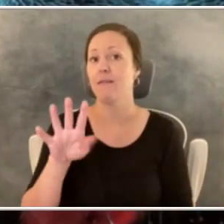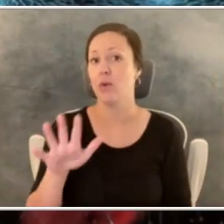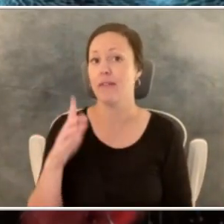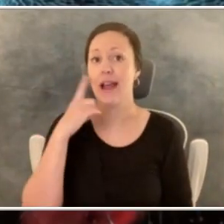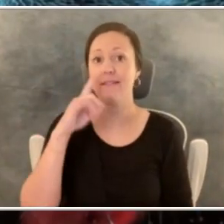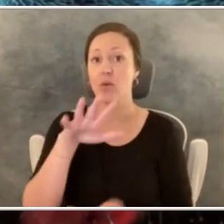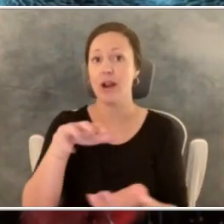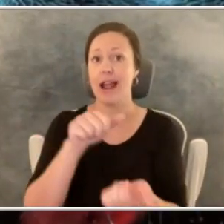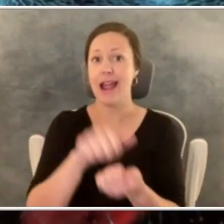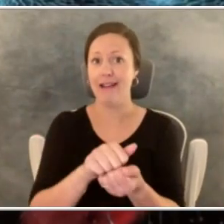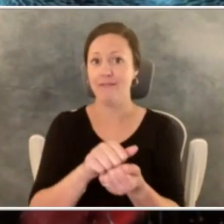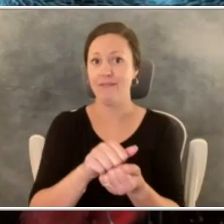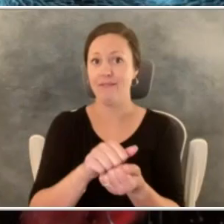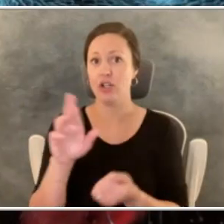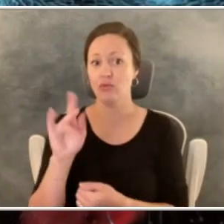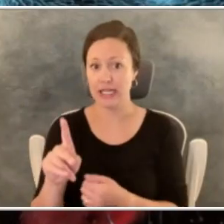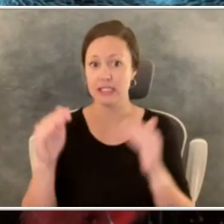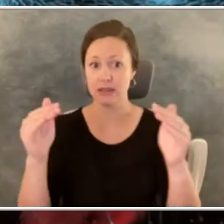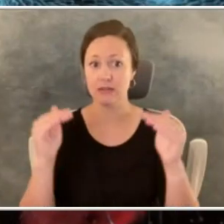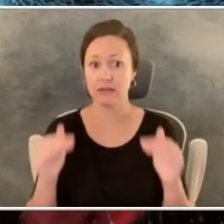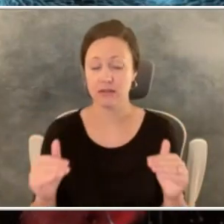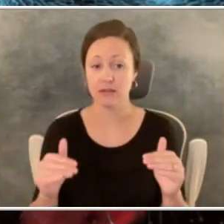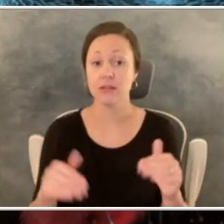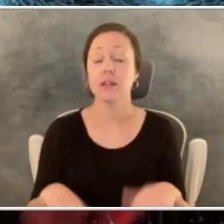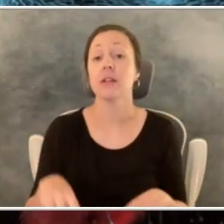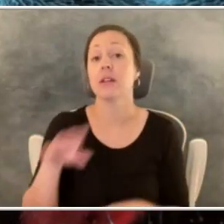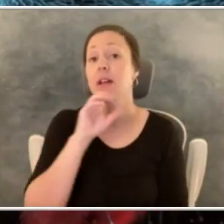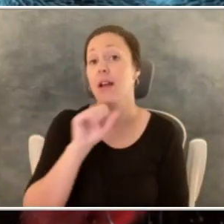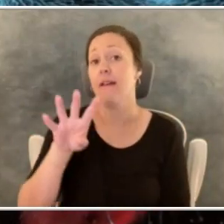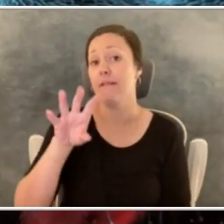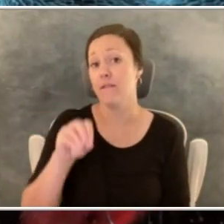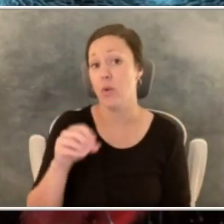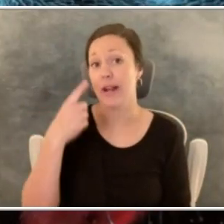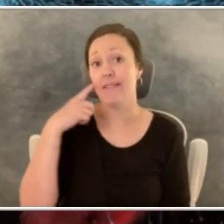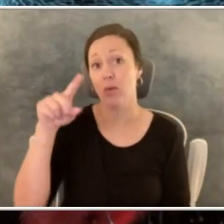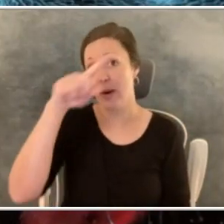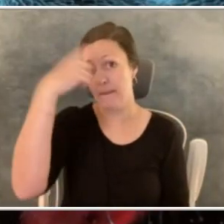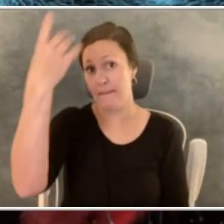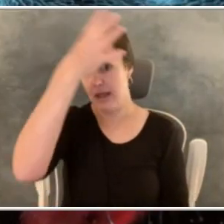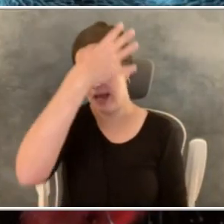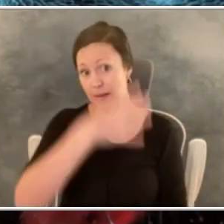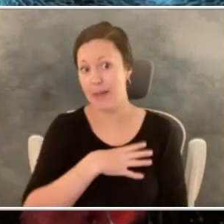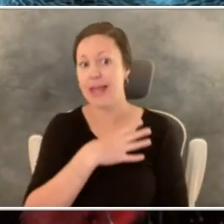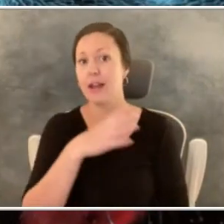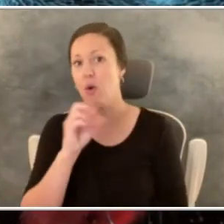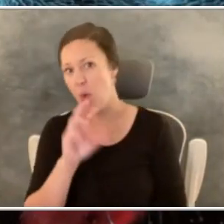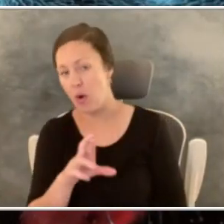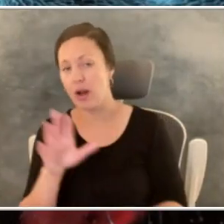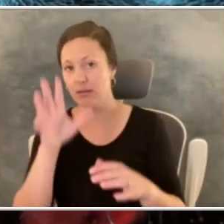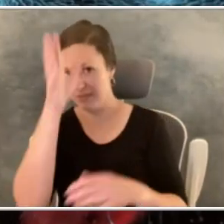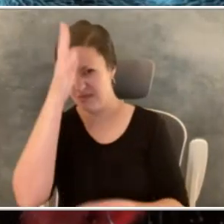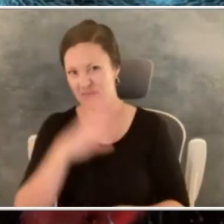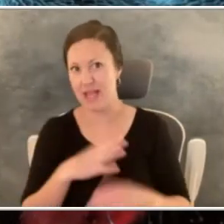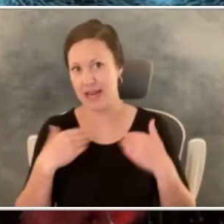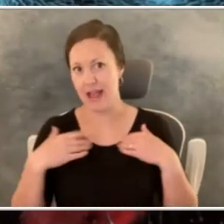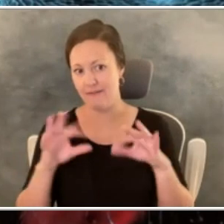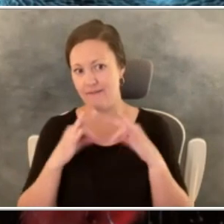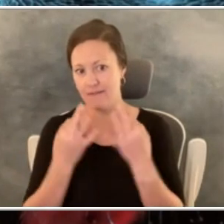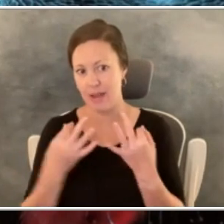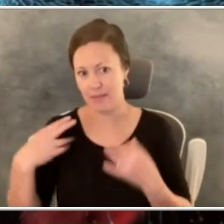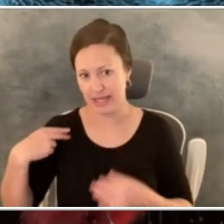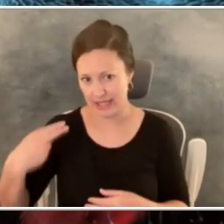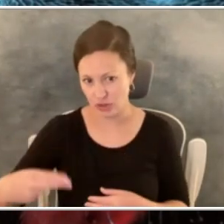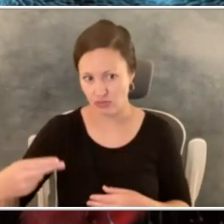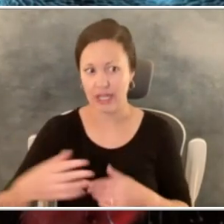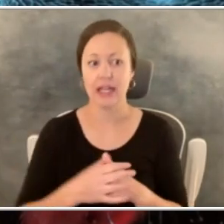The age for screening drops to 40 years old for Black men and men with a family history. It's 40 years old for men who have